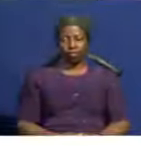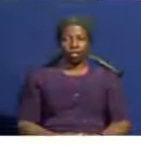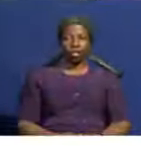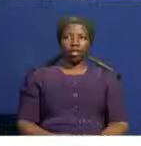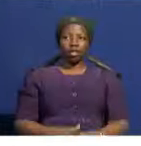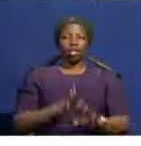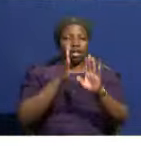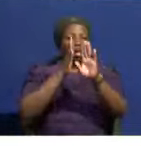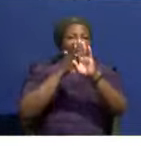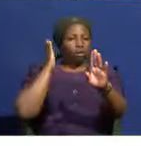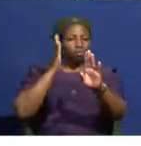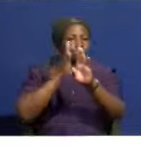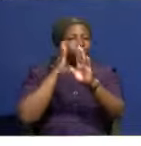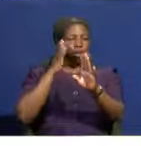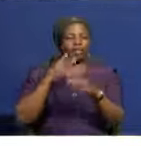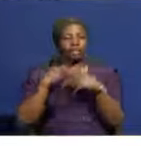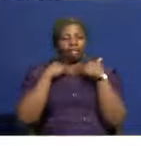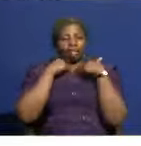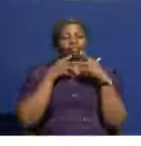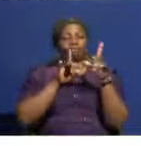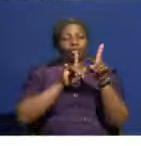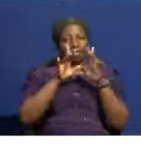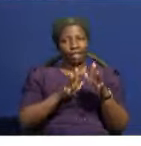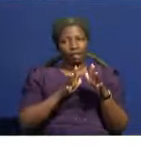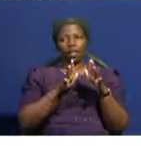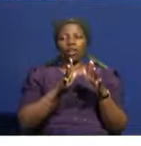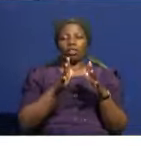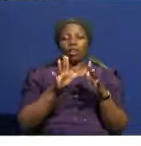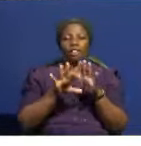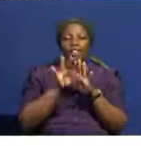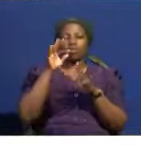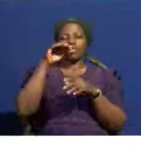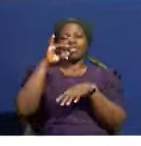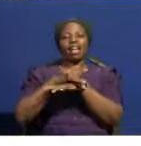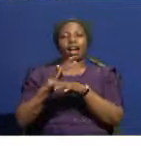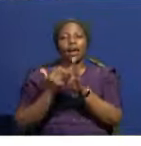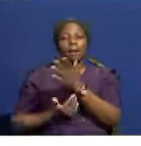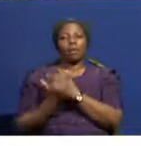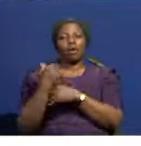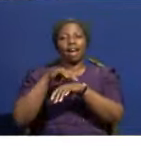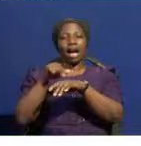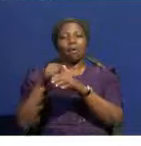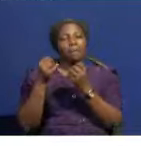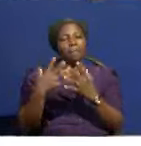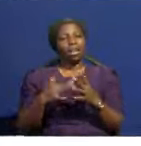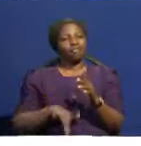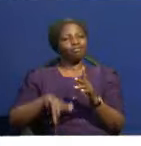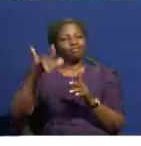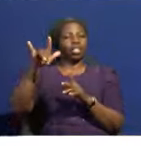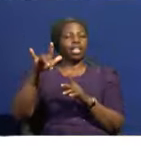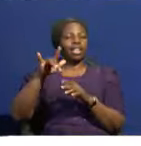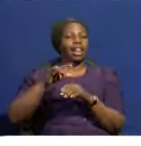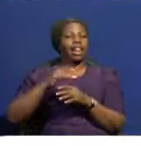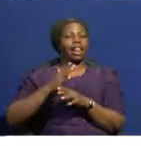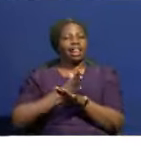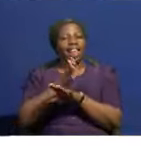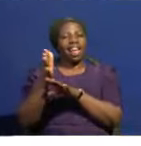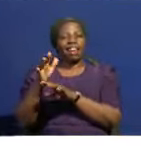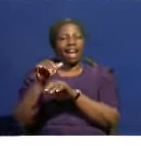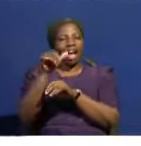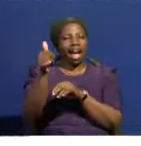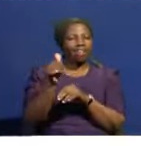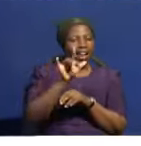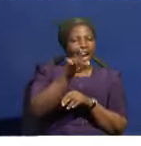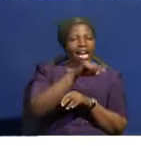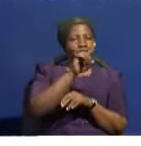Long queues of stranded travelers were formed from the early morning hours, with many flights delayed and others cancelled. My flight was